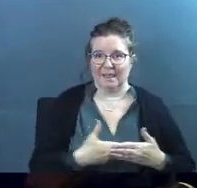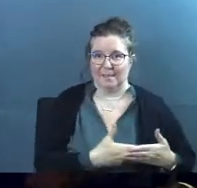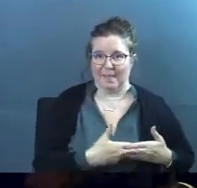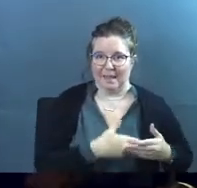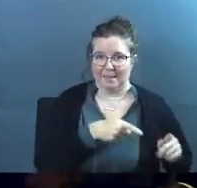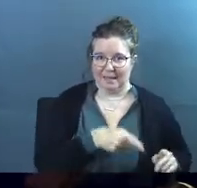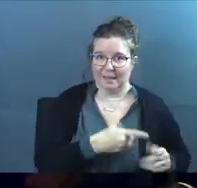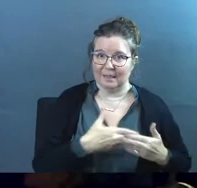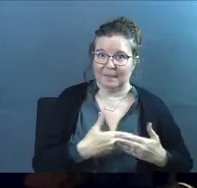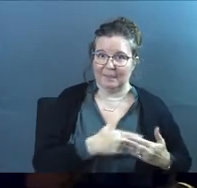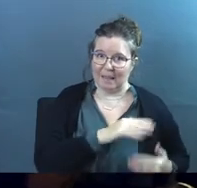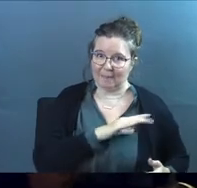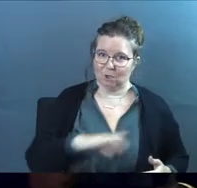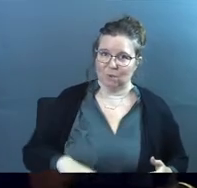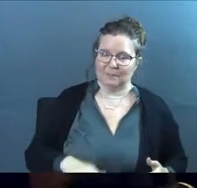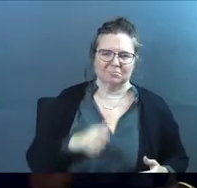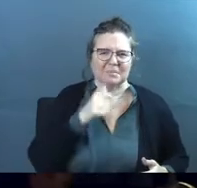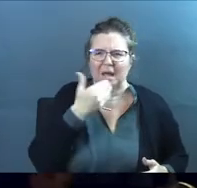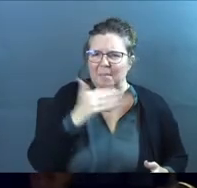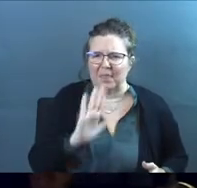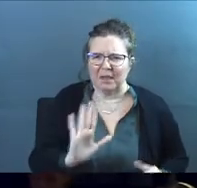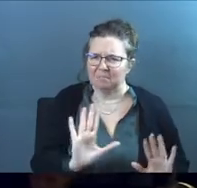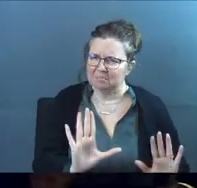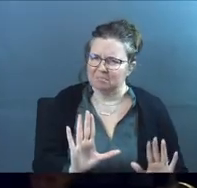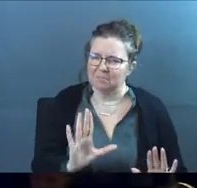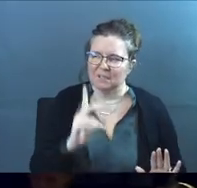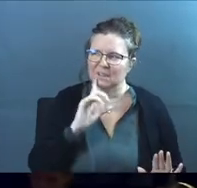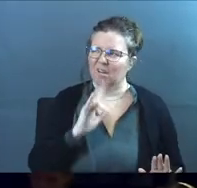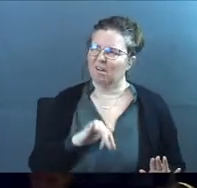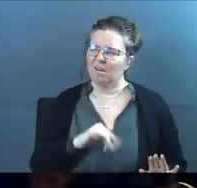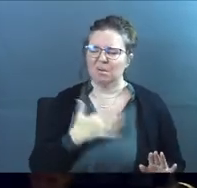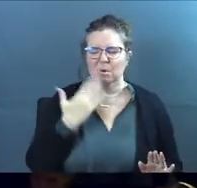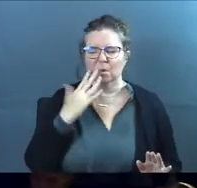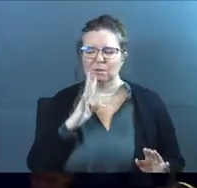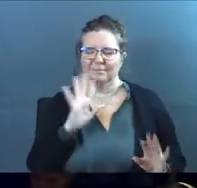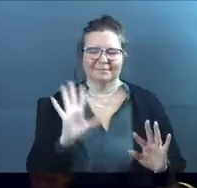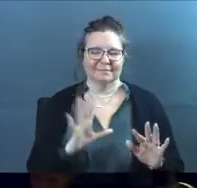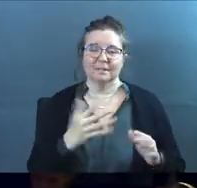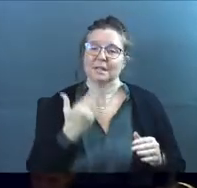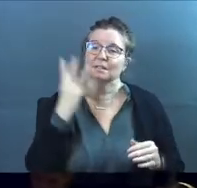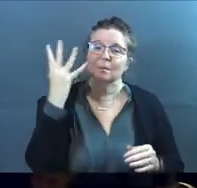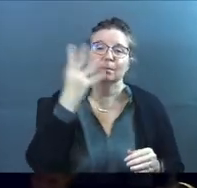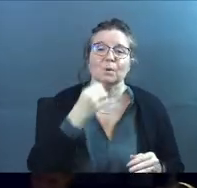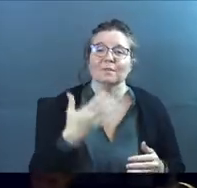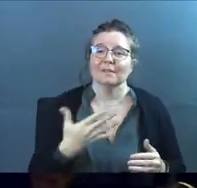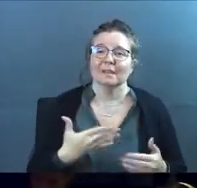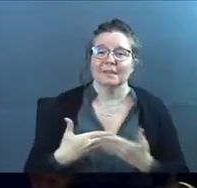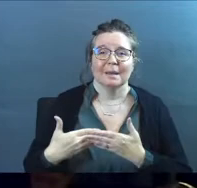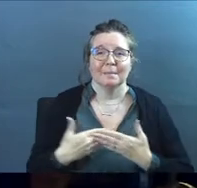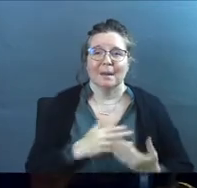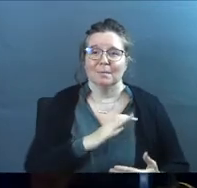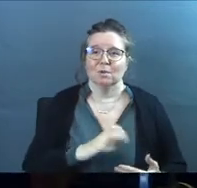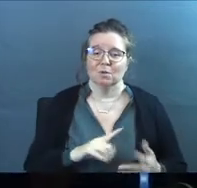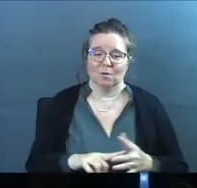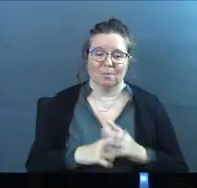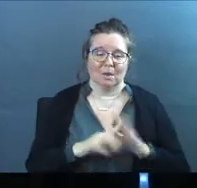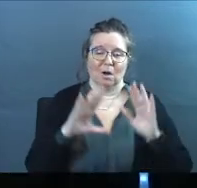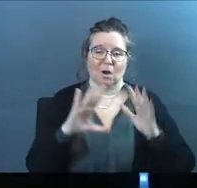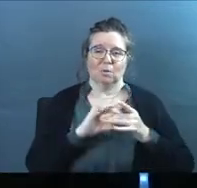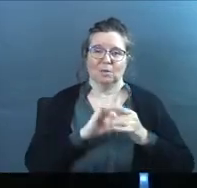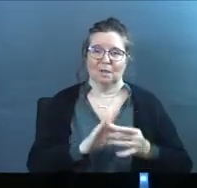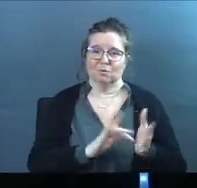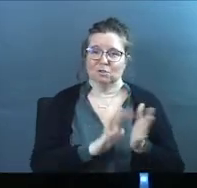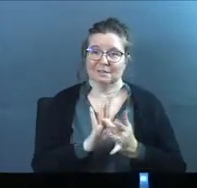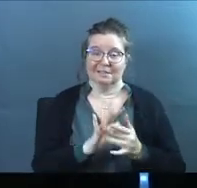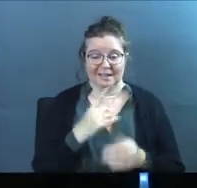baby, okay? The baby Christian. It's not a bad thing. I know it sounds like you're like, oh, you don't know what you're talking about. It's like, no, no, that's a beautiful thing. And you have begun an awesome relationship